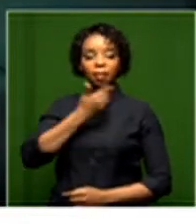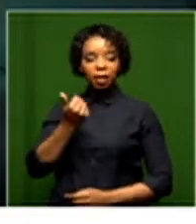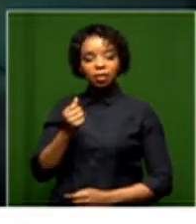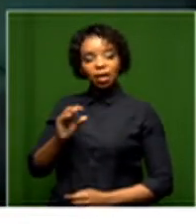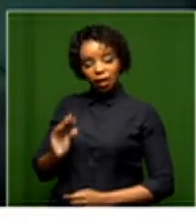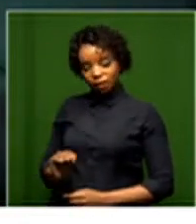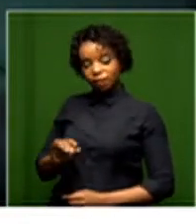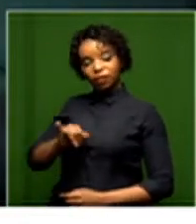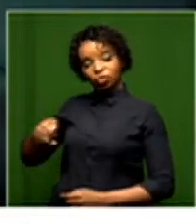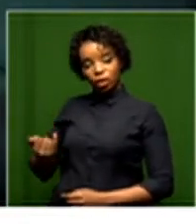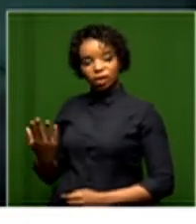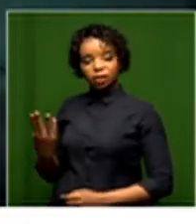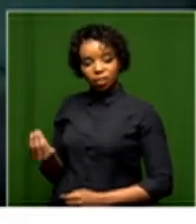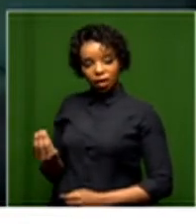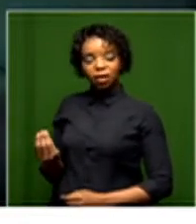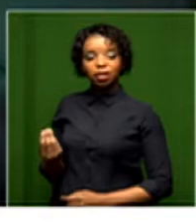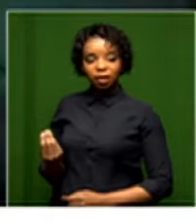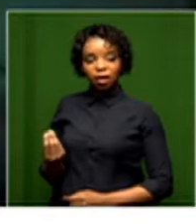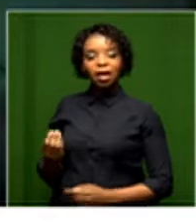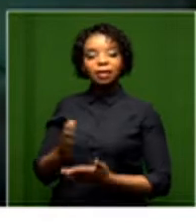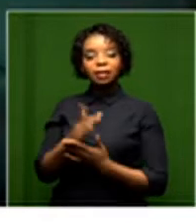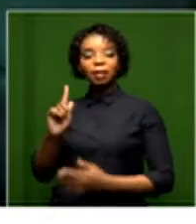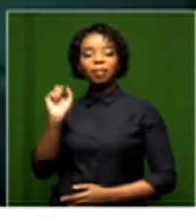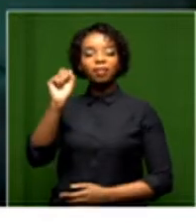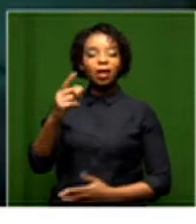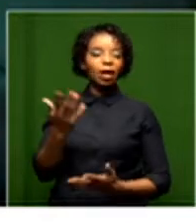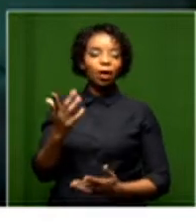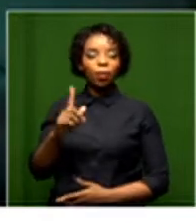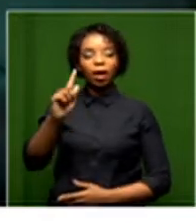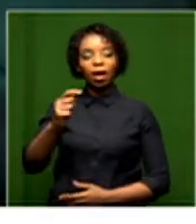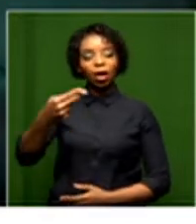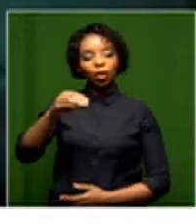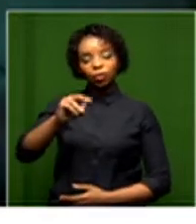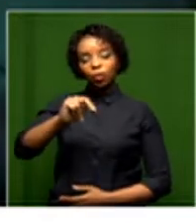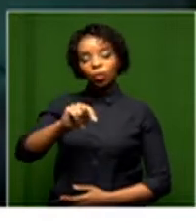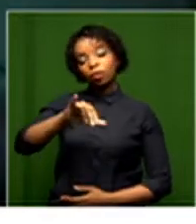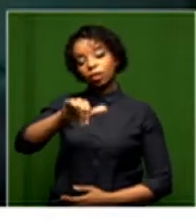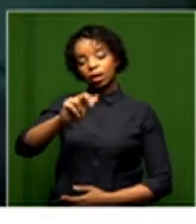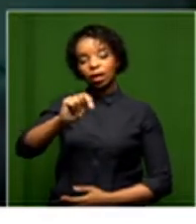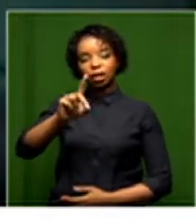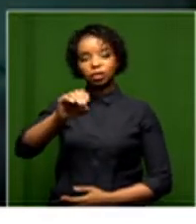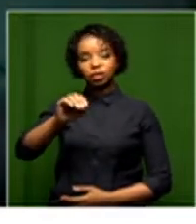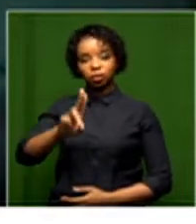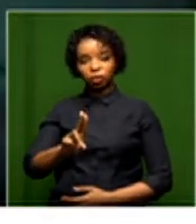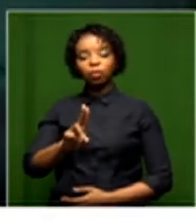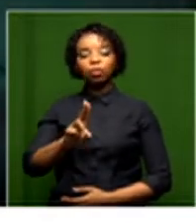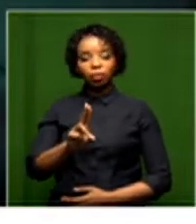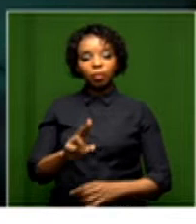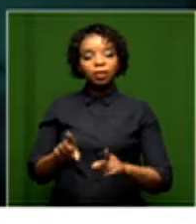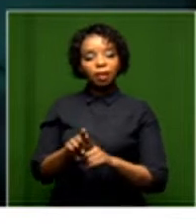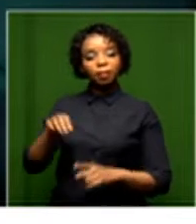Johannesburg. We even go as far as Thohoyandou. So in each province there is a botanical gardens. We're busy working on the